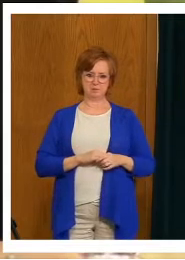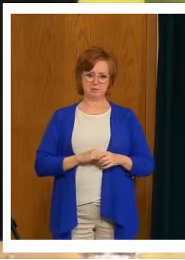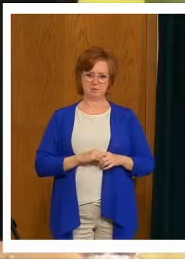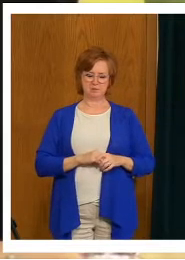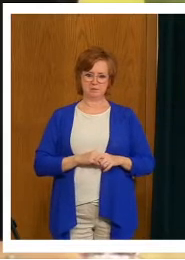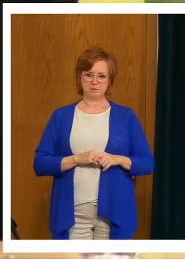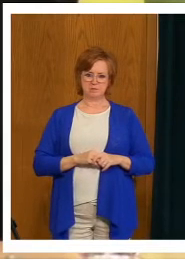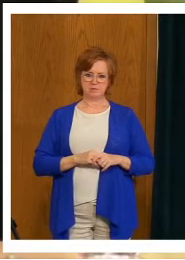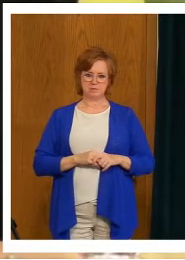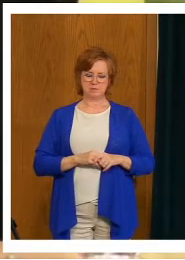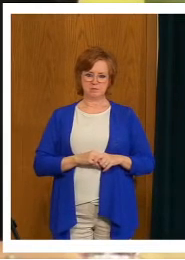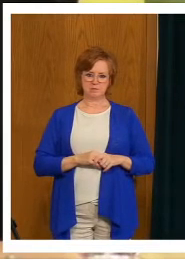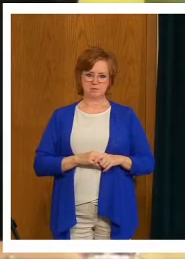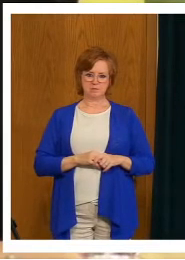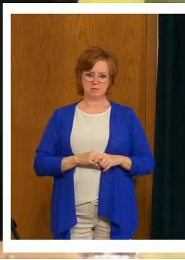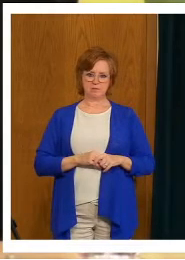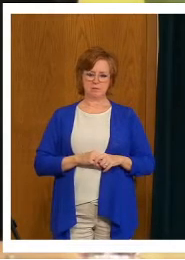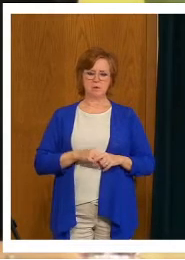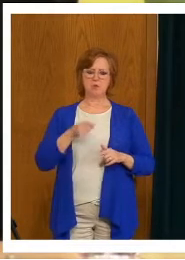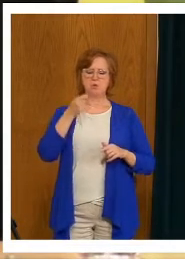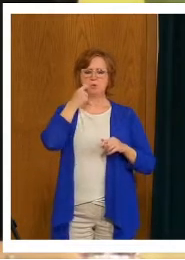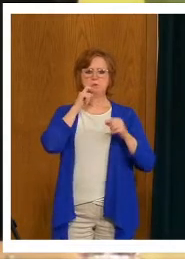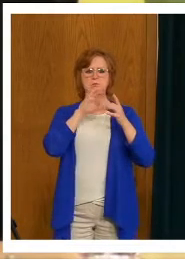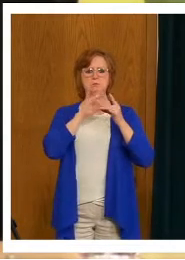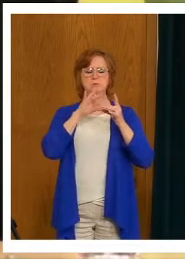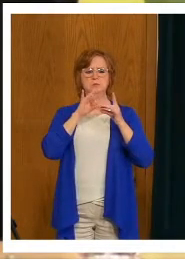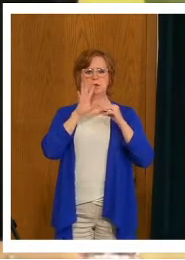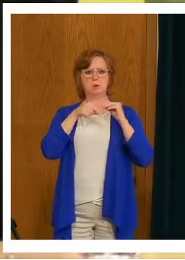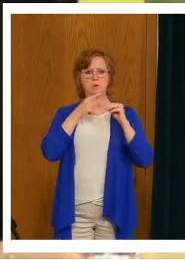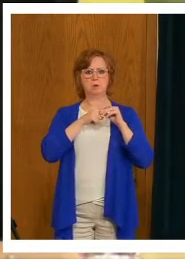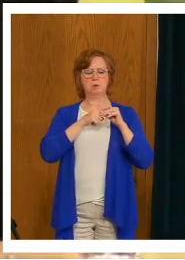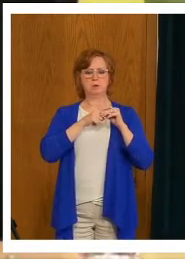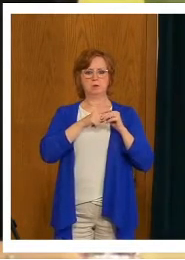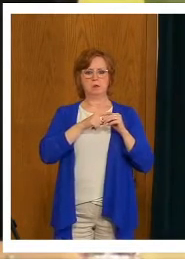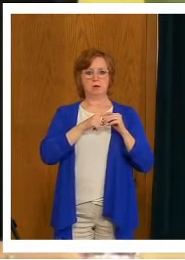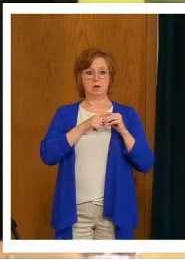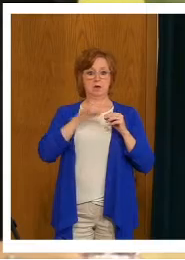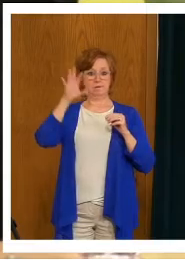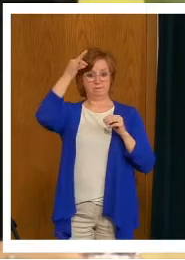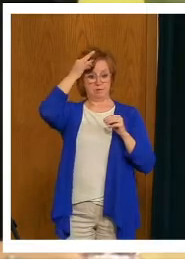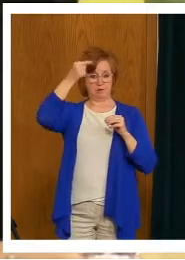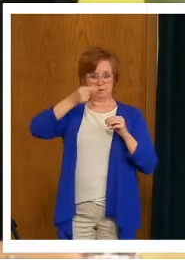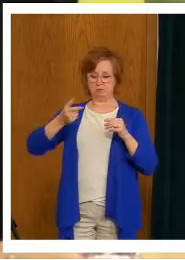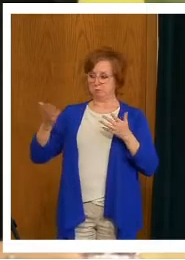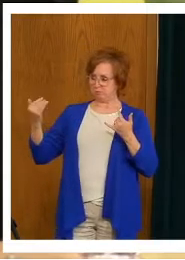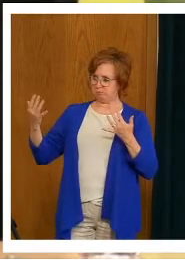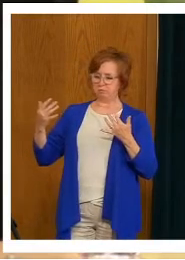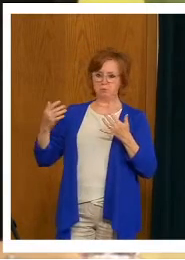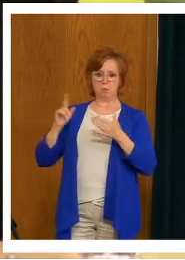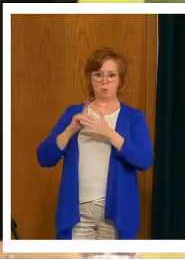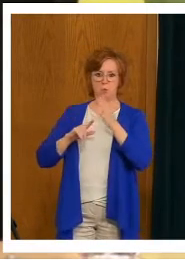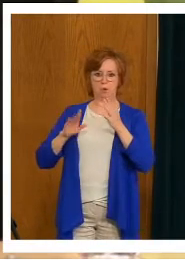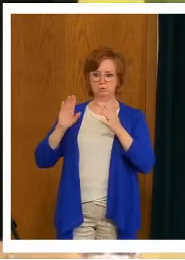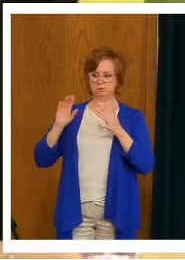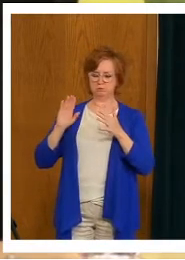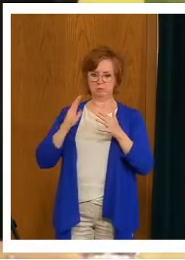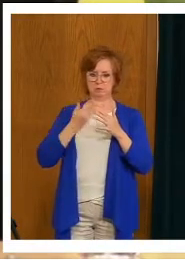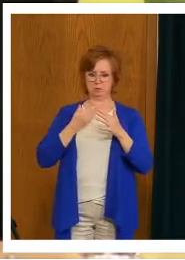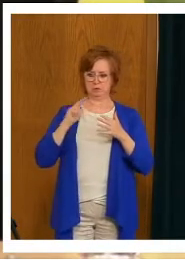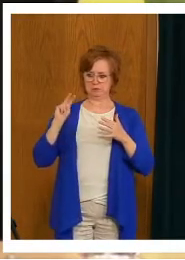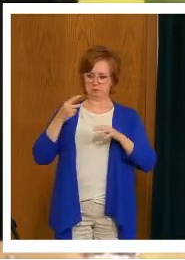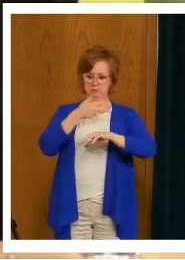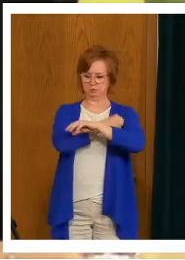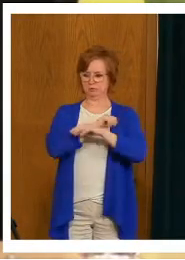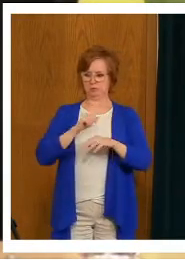wanting the federal government to set out some guidelines, Premier Moe, on what you'd be able to do with a second dose and even a